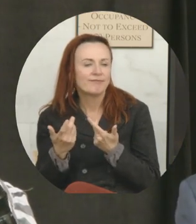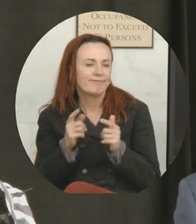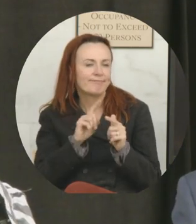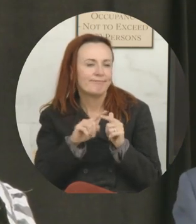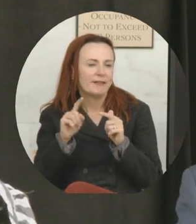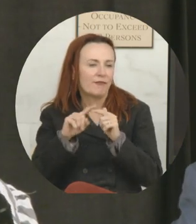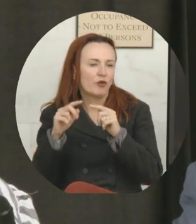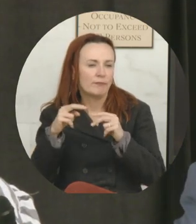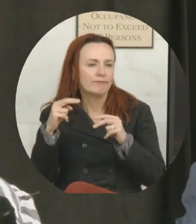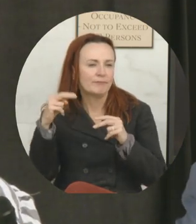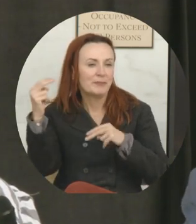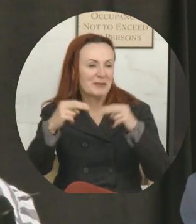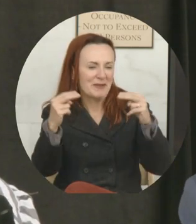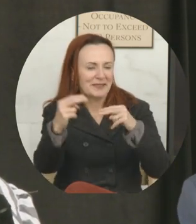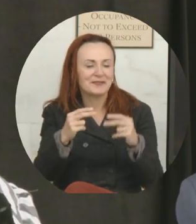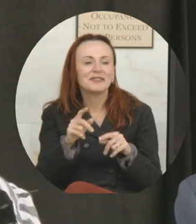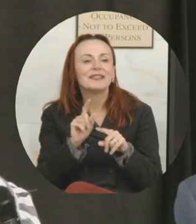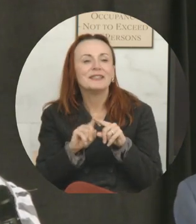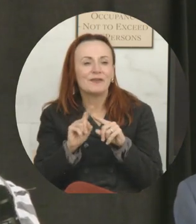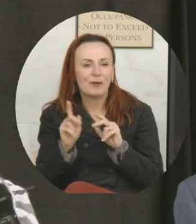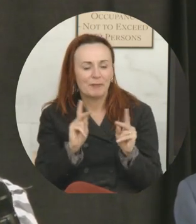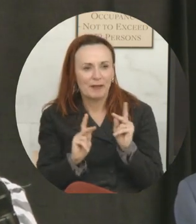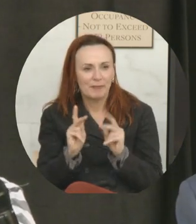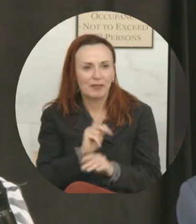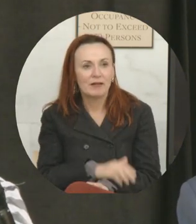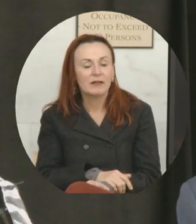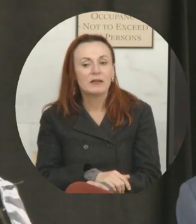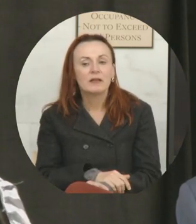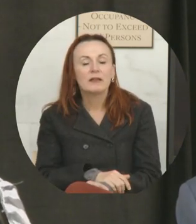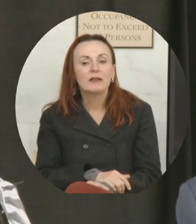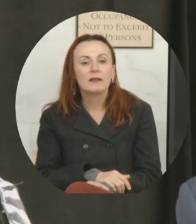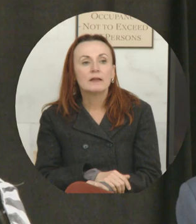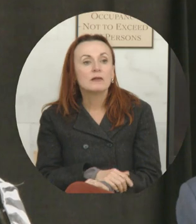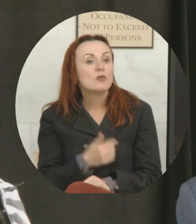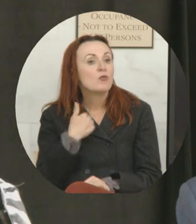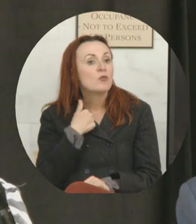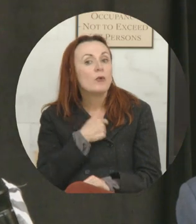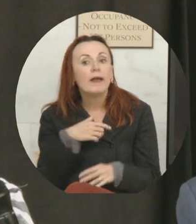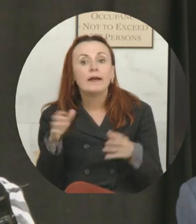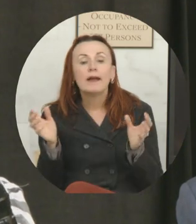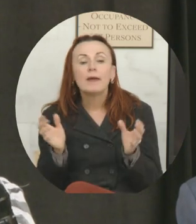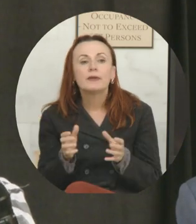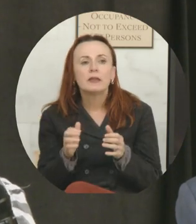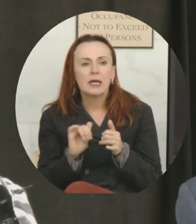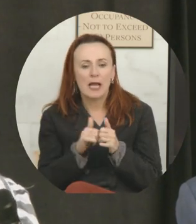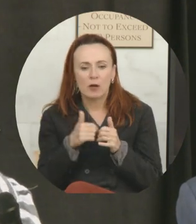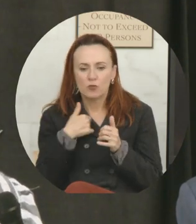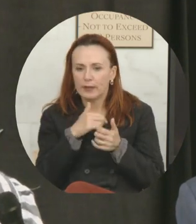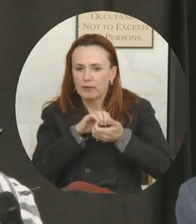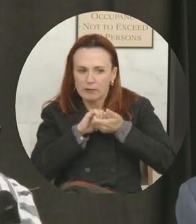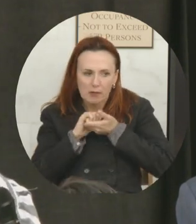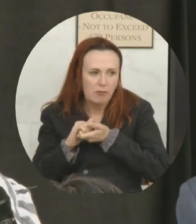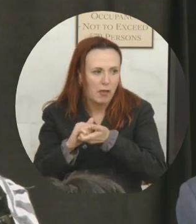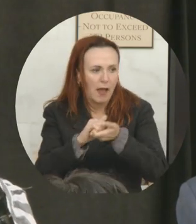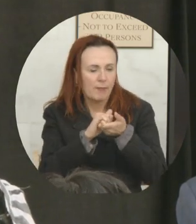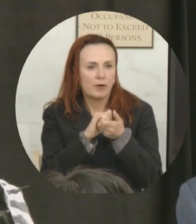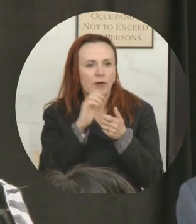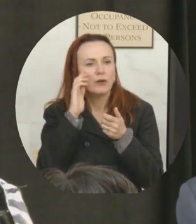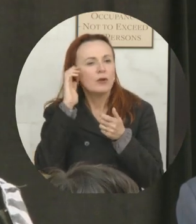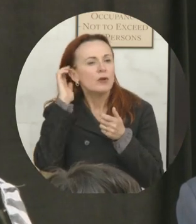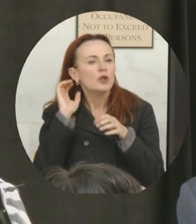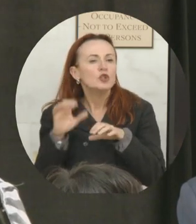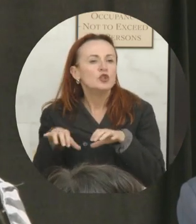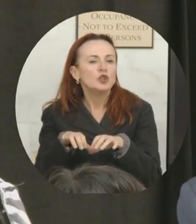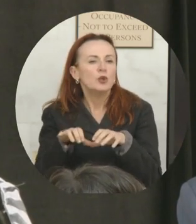different populations of people. And that we come together to talk about how we collaboratively seek fundraising